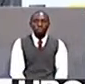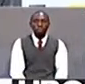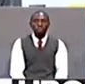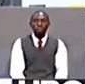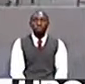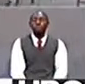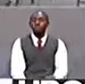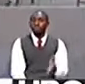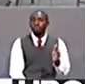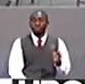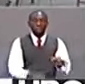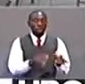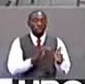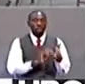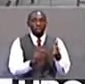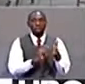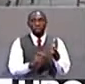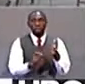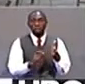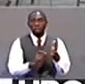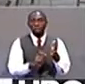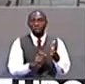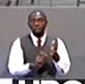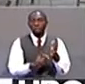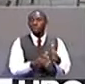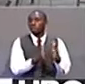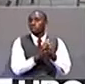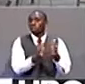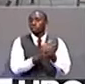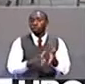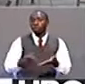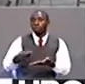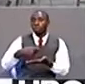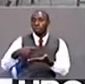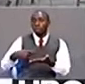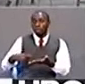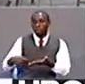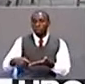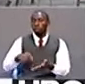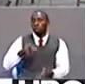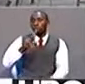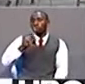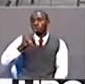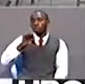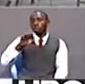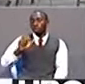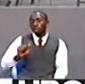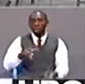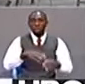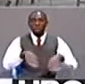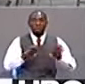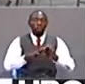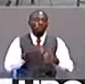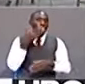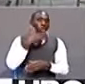Statement by Minister. Statement on the signing of key agreements for the oil and gas sector.